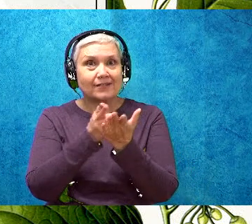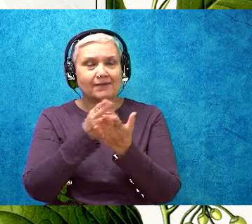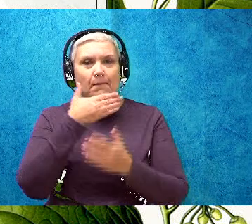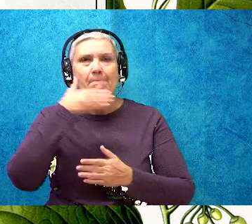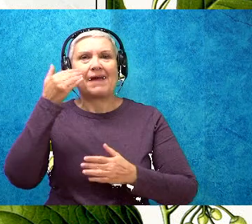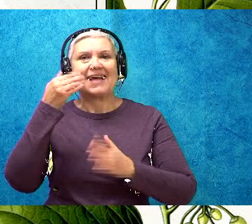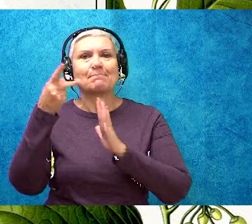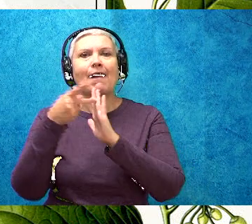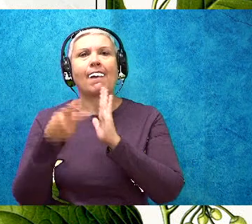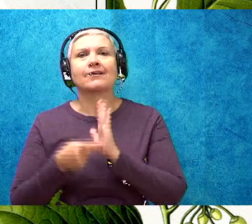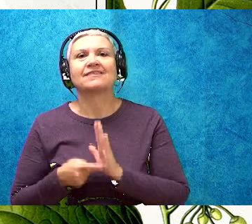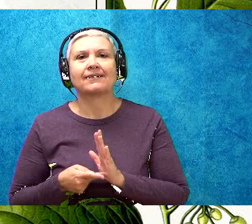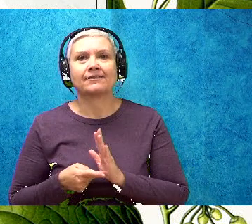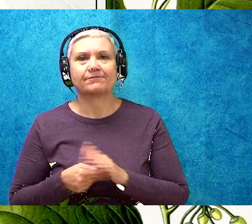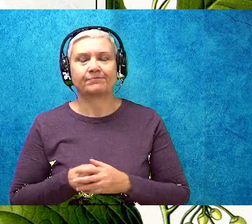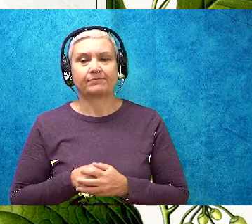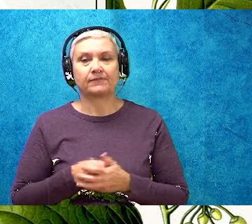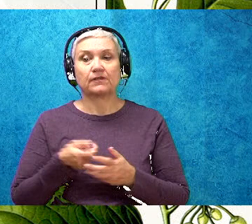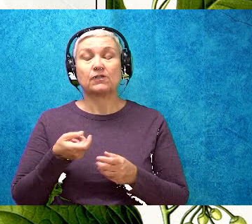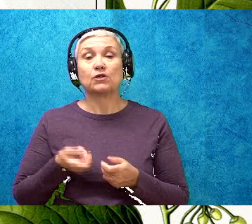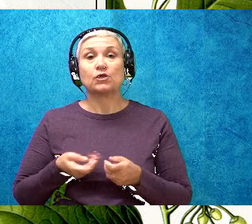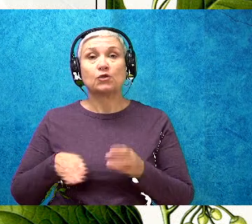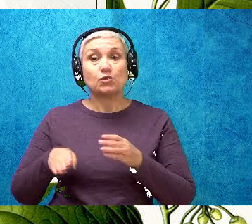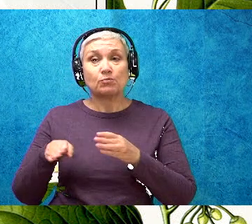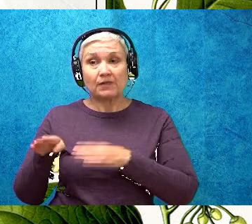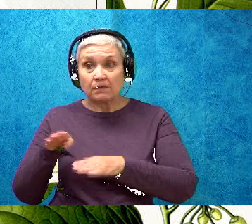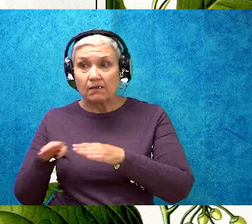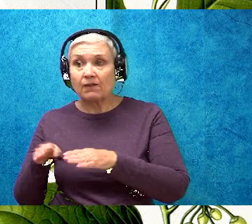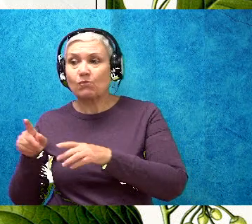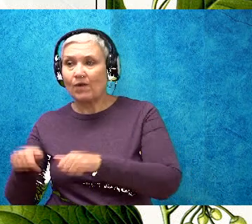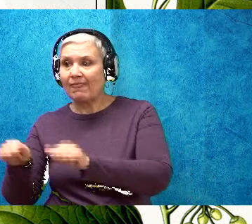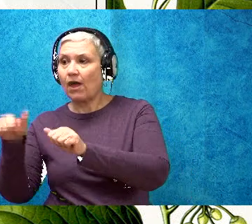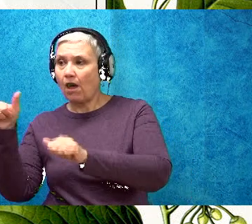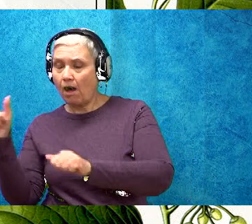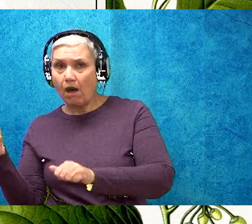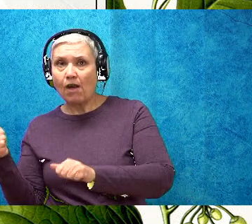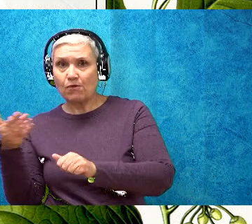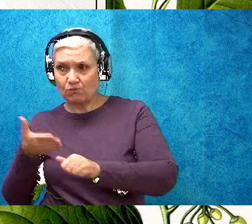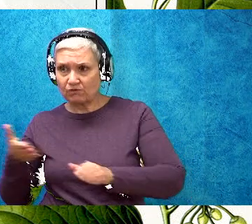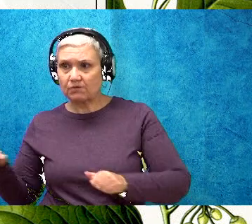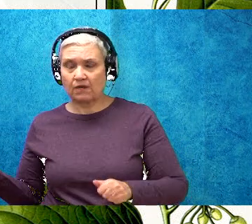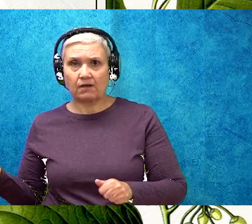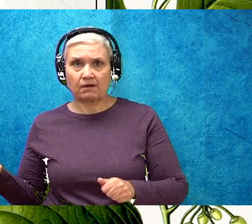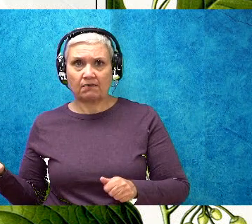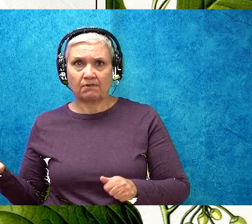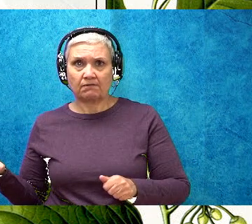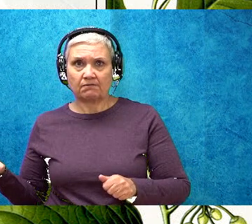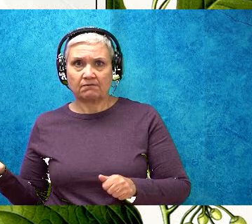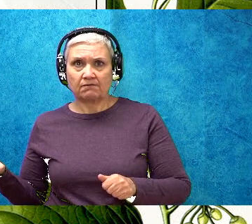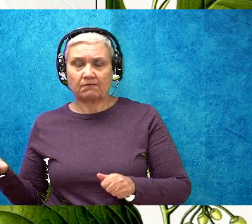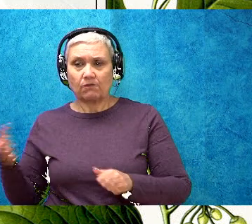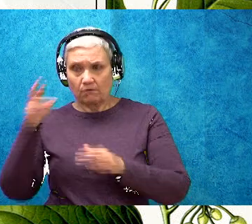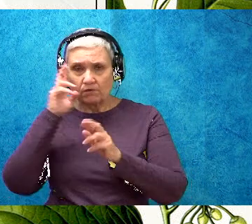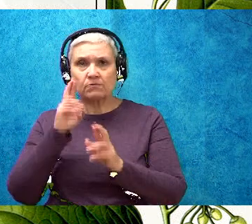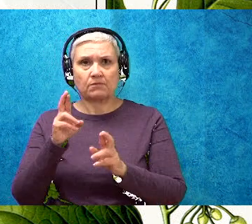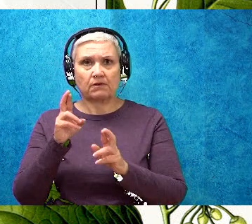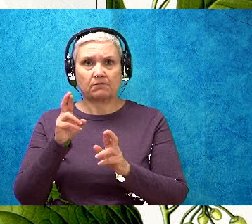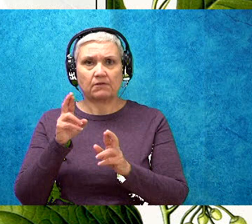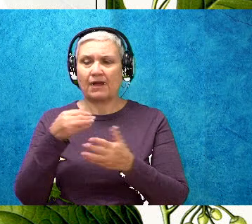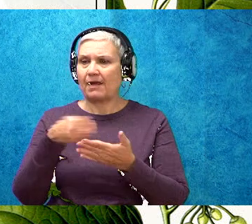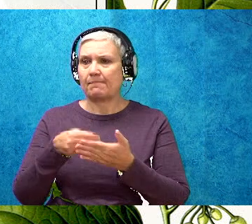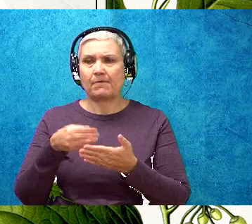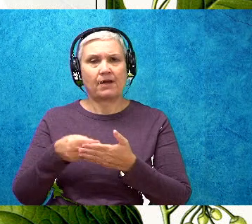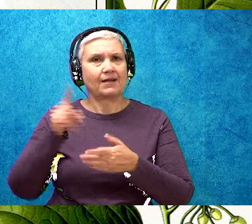policy. Always treat other people's property with respect, and money isn't everything. It can never replace